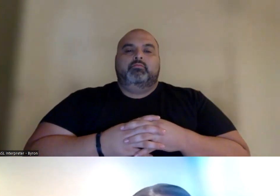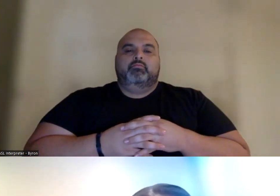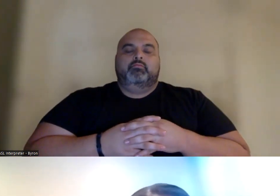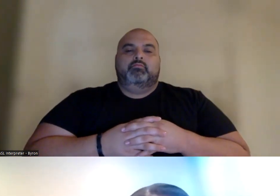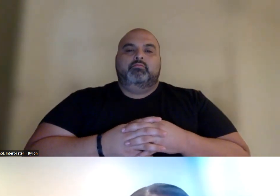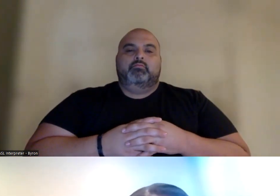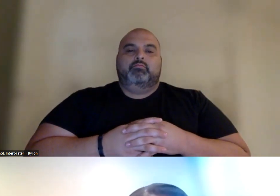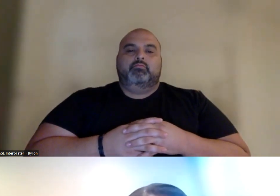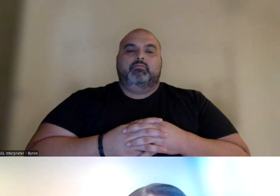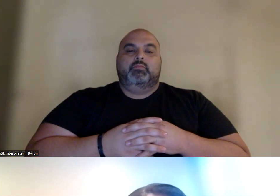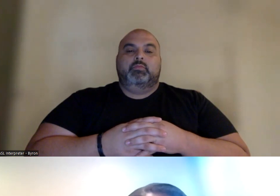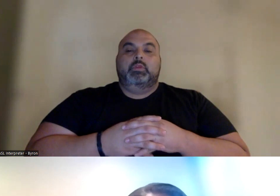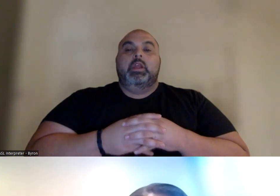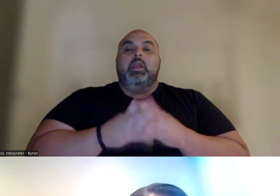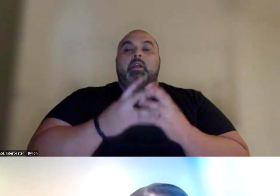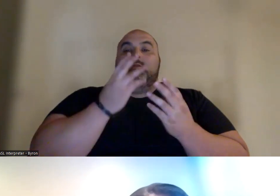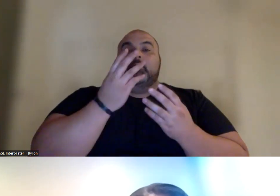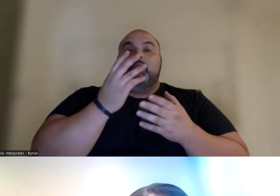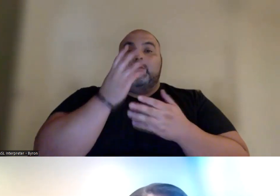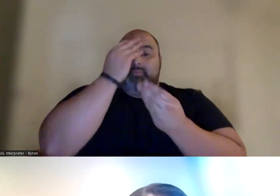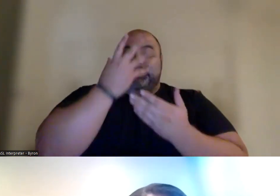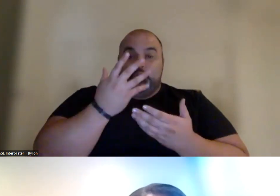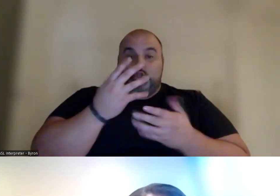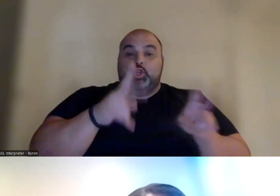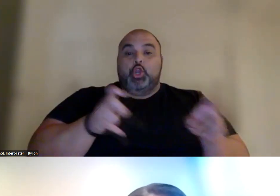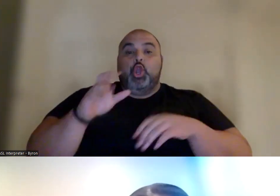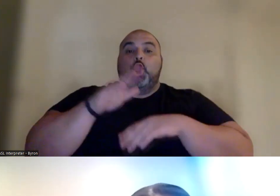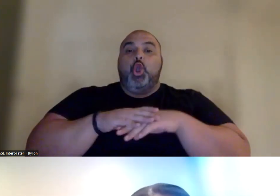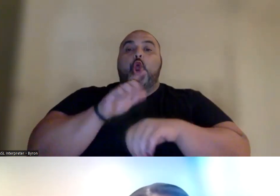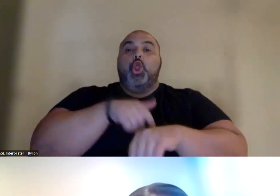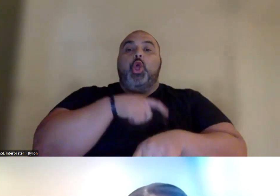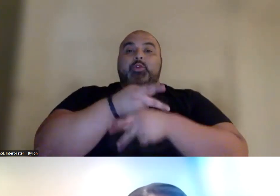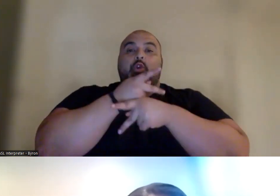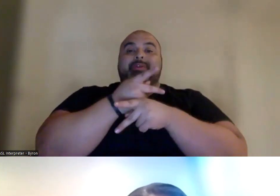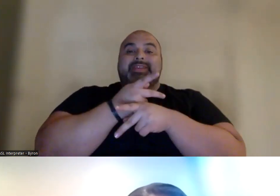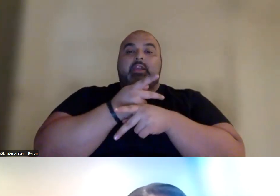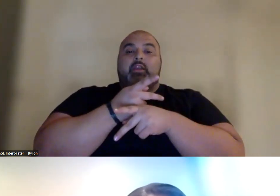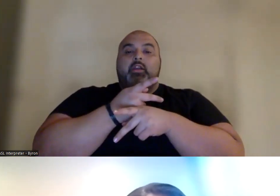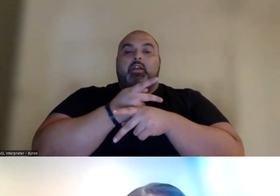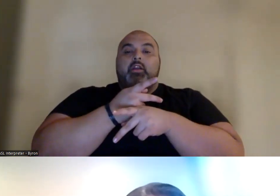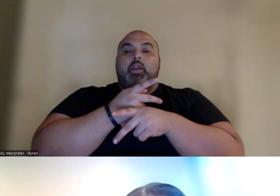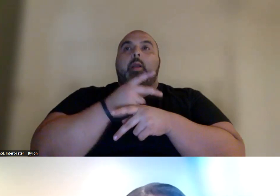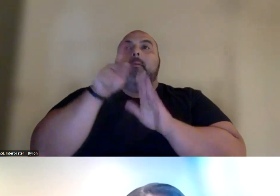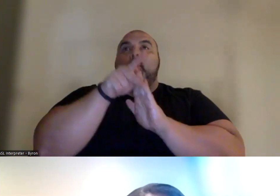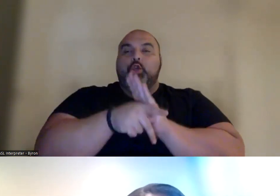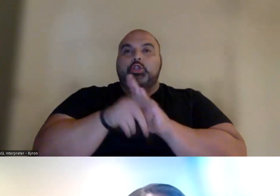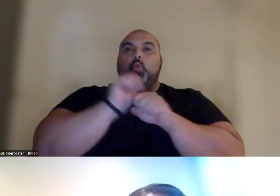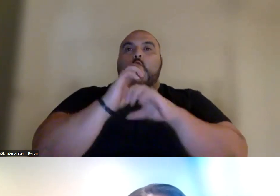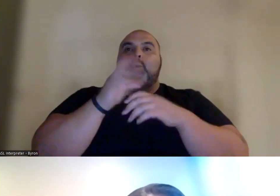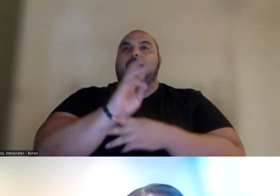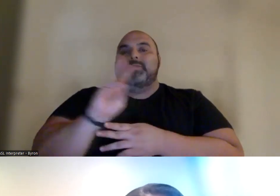Materials will be listed on the long-term care facility access policy work group webpage,